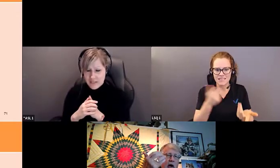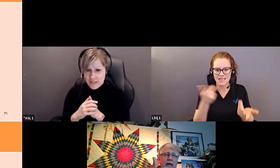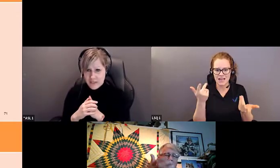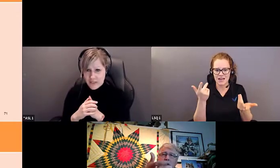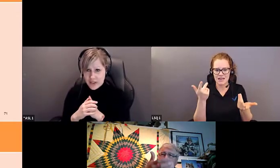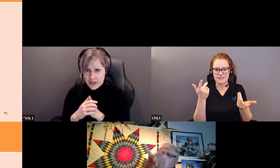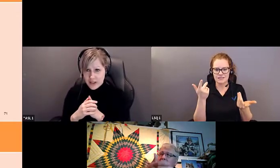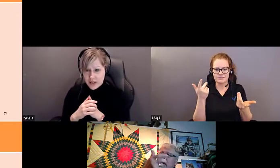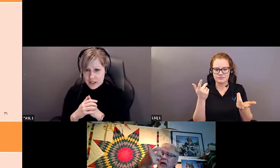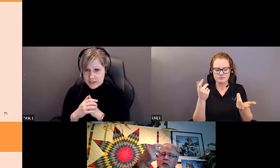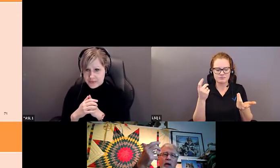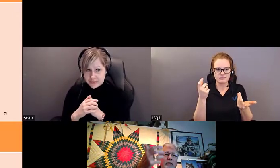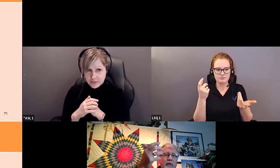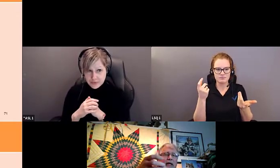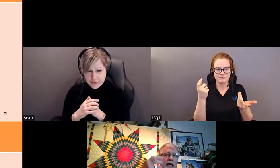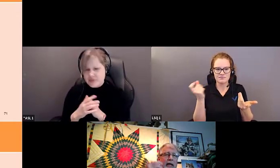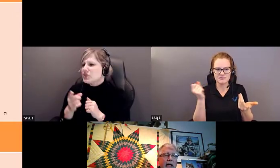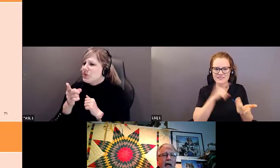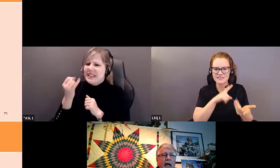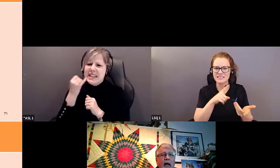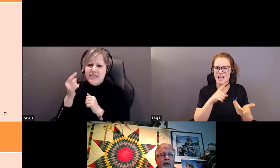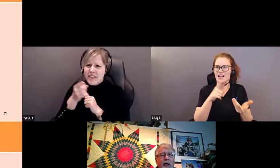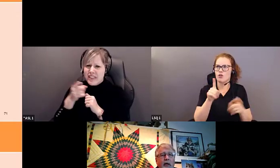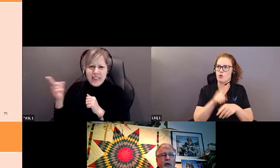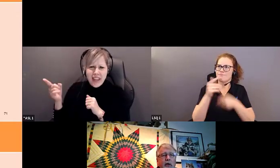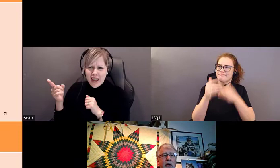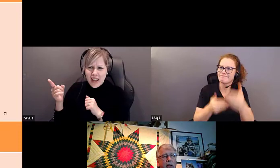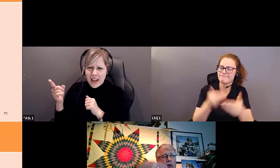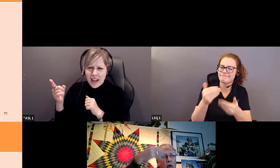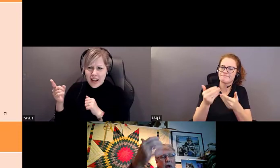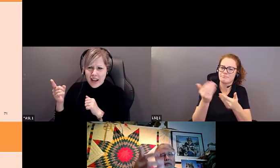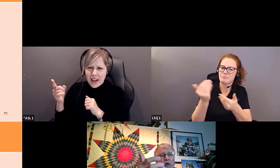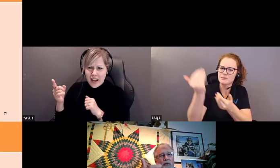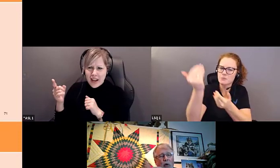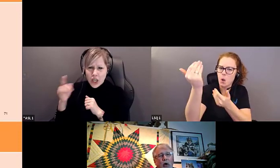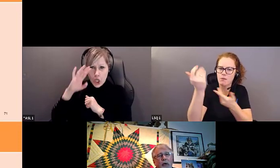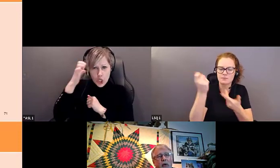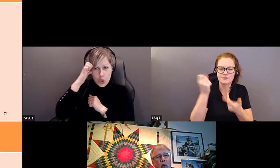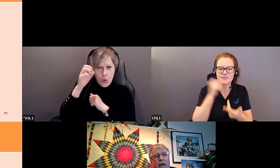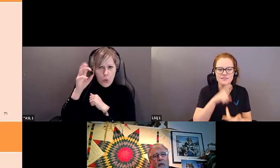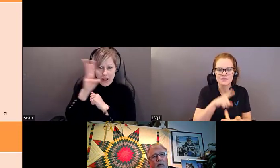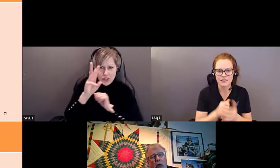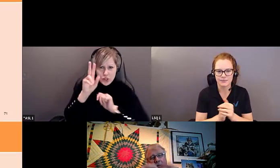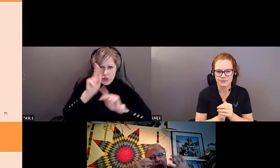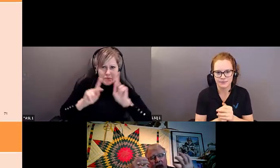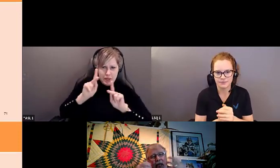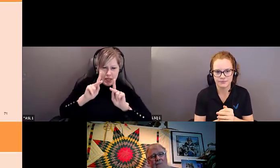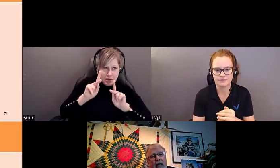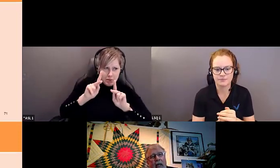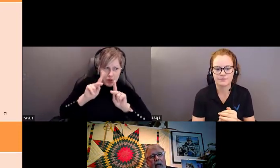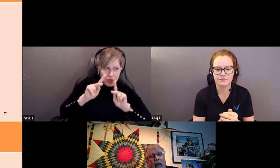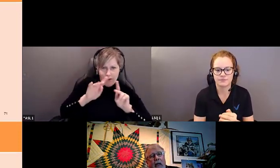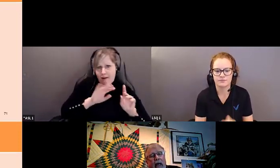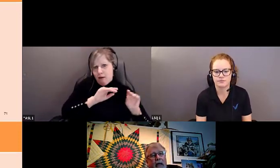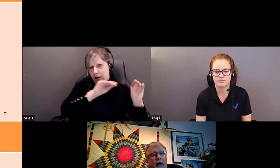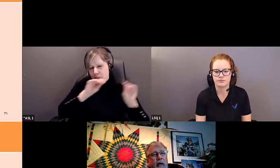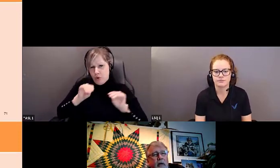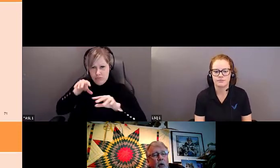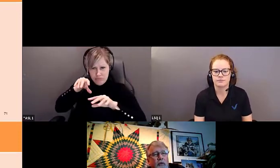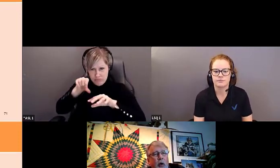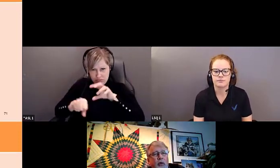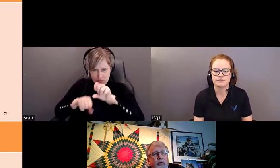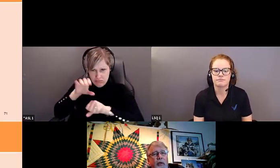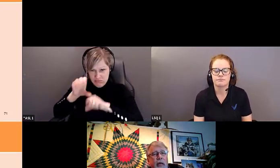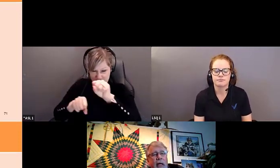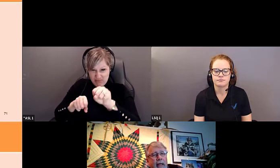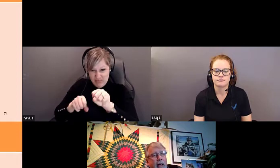the knowledge or the meanings and the ways of thinking of the Euro-Western form or the white way of thinking,